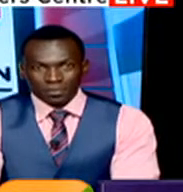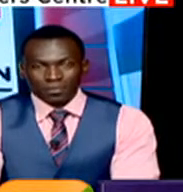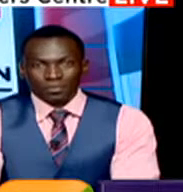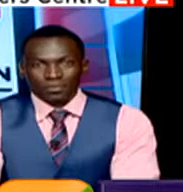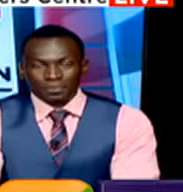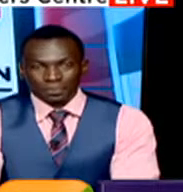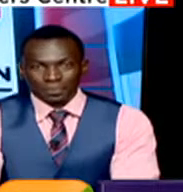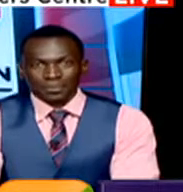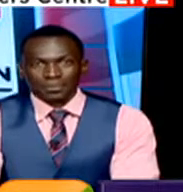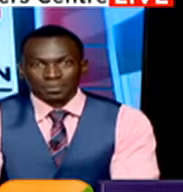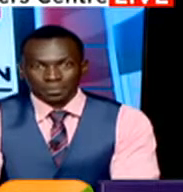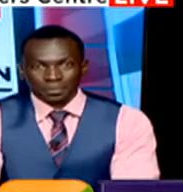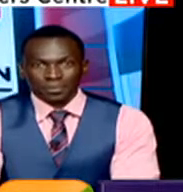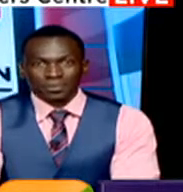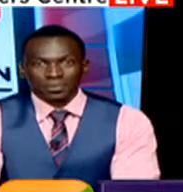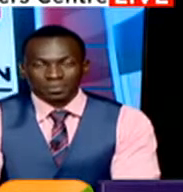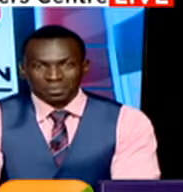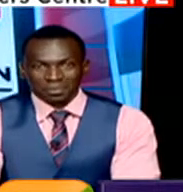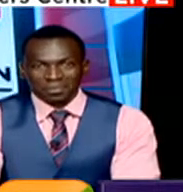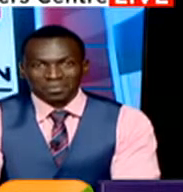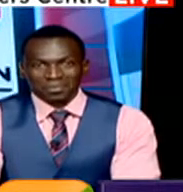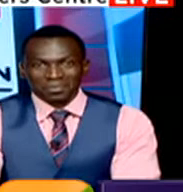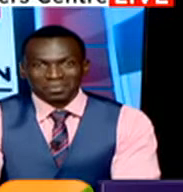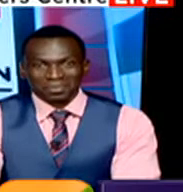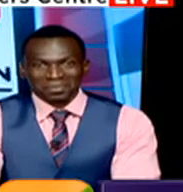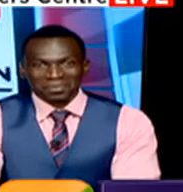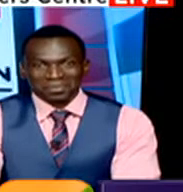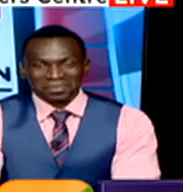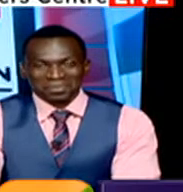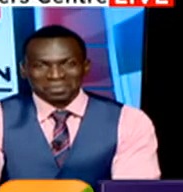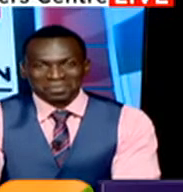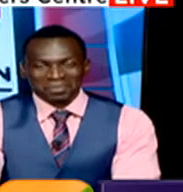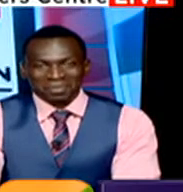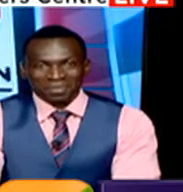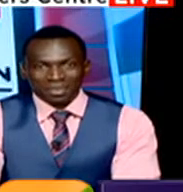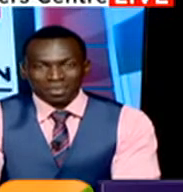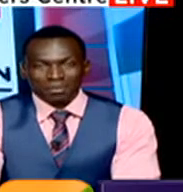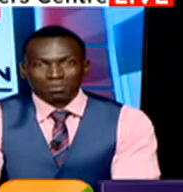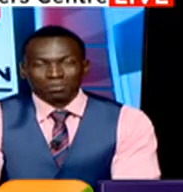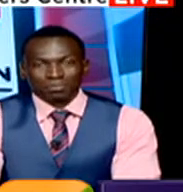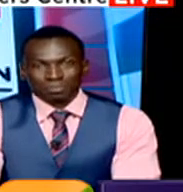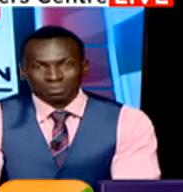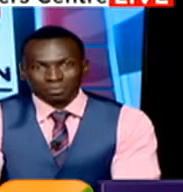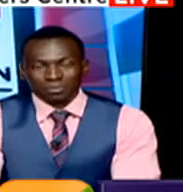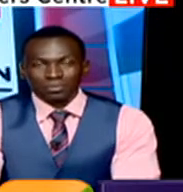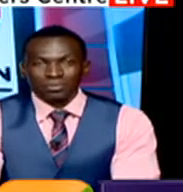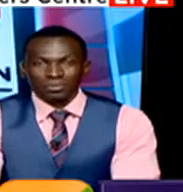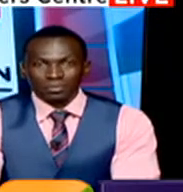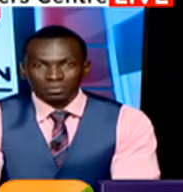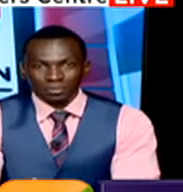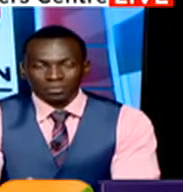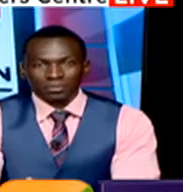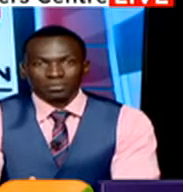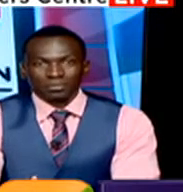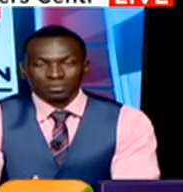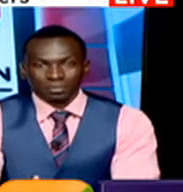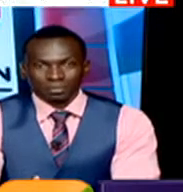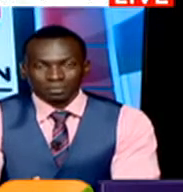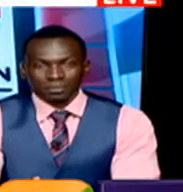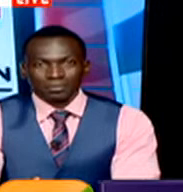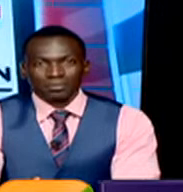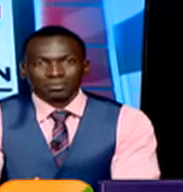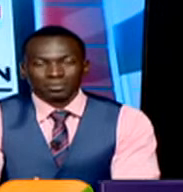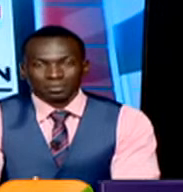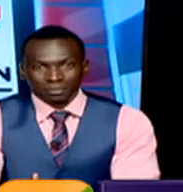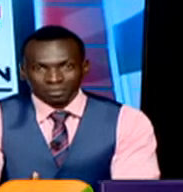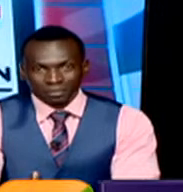to disagree. Kabisa, we agree to disagree. Mtazamaji, kama ulivyoona kwamba tumekosana, tumepatana, tumeulizana, tukajibizana